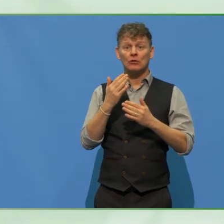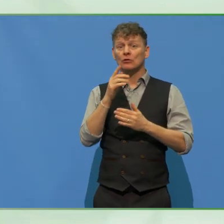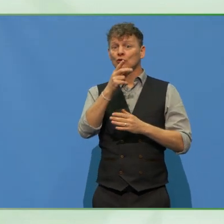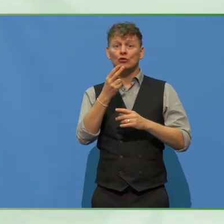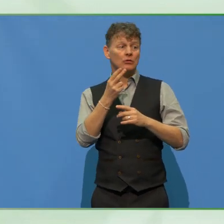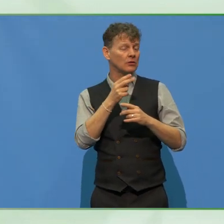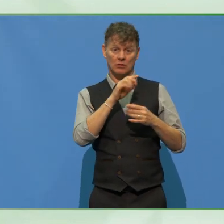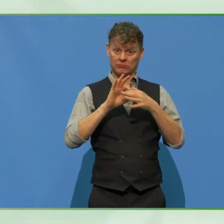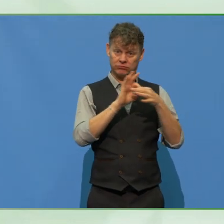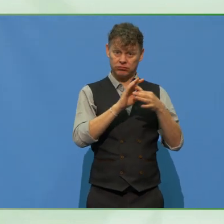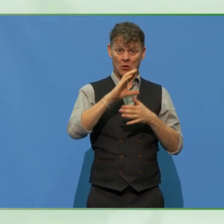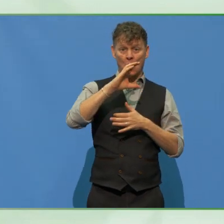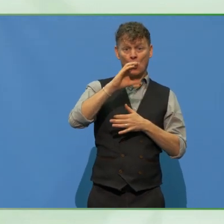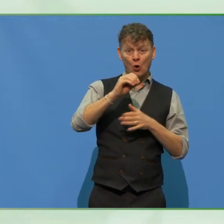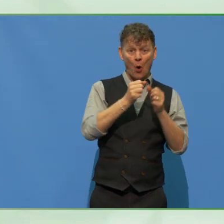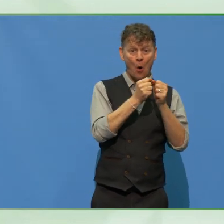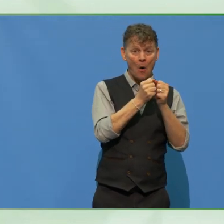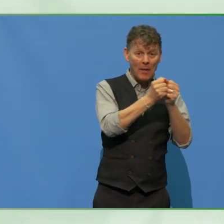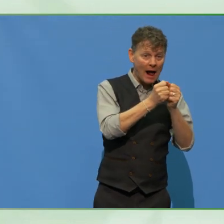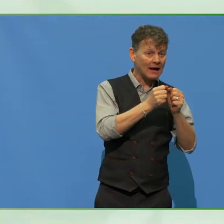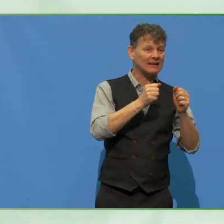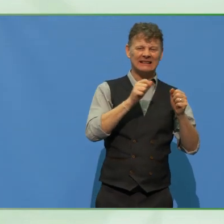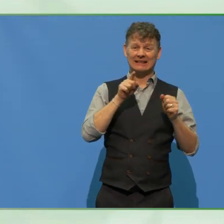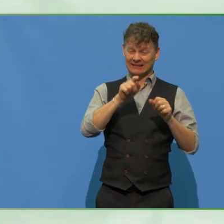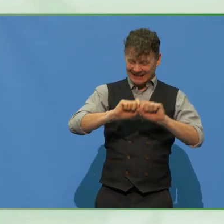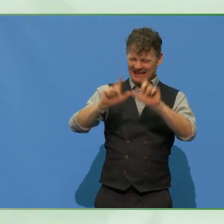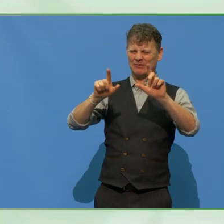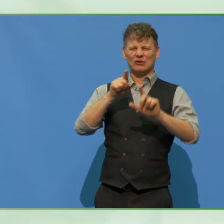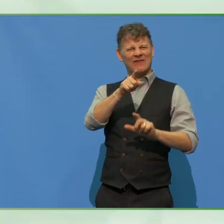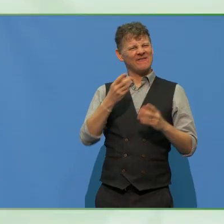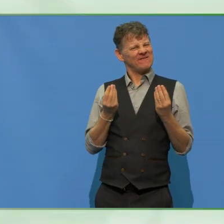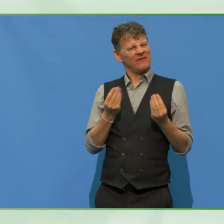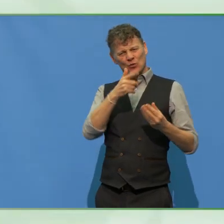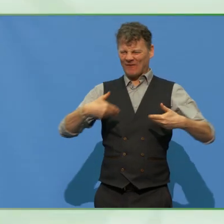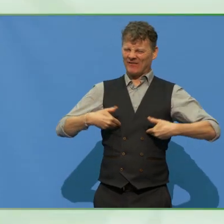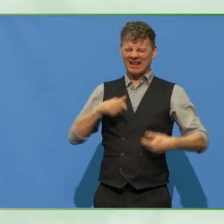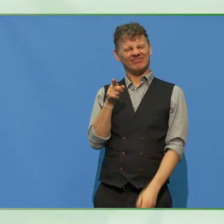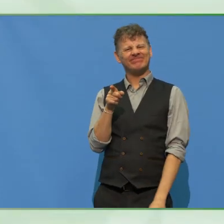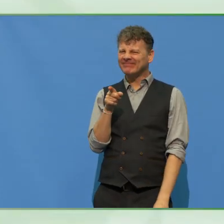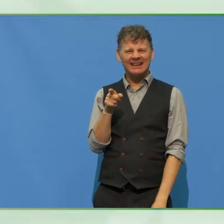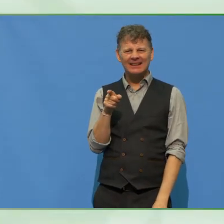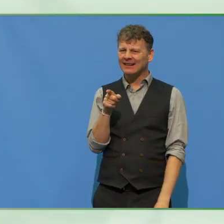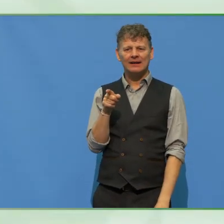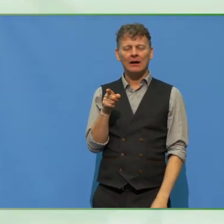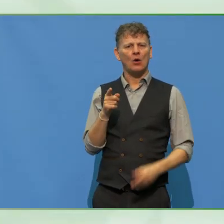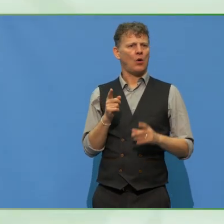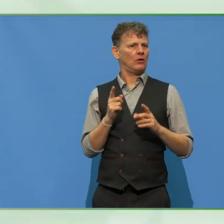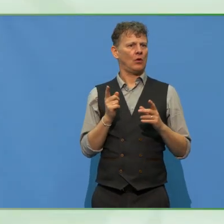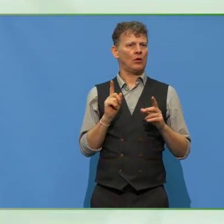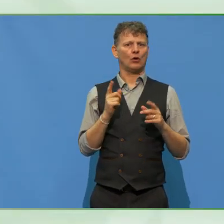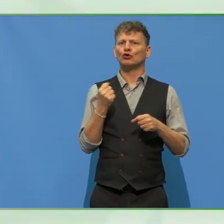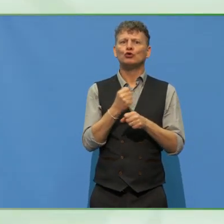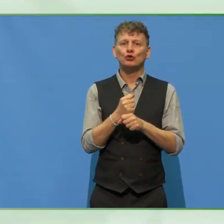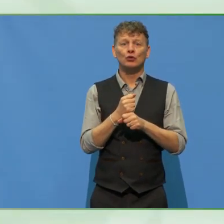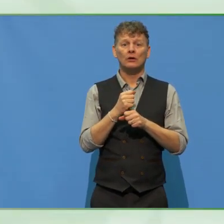not what they think or feel it should be, Yes. what do they do? What does this audience now go and do? Please do not send me an all